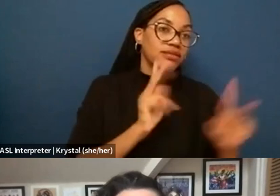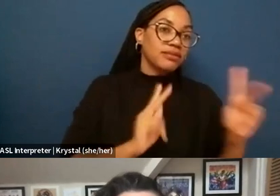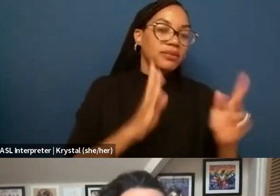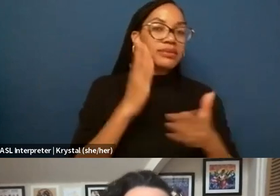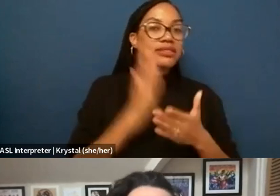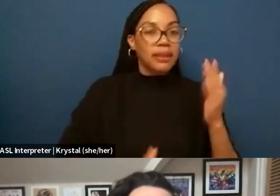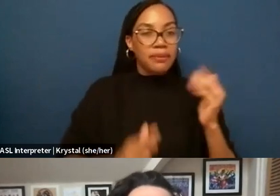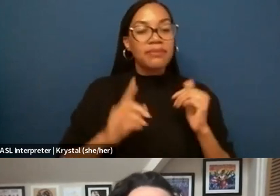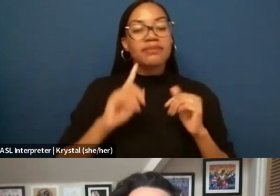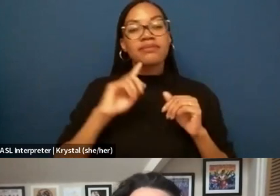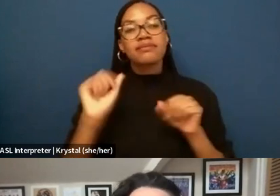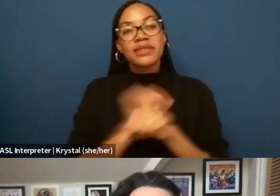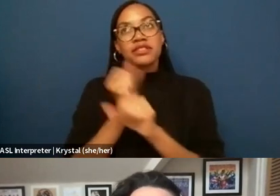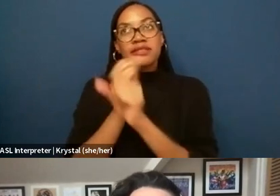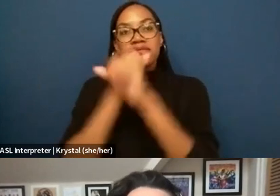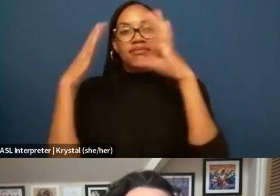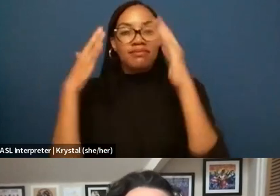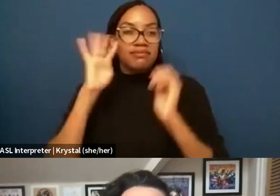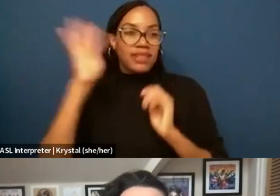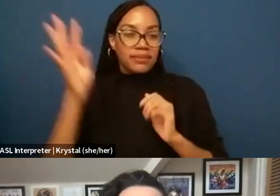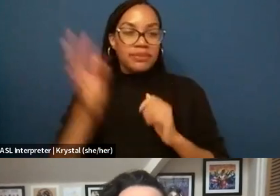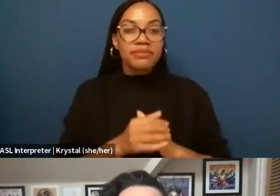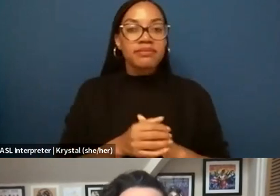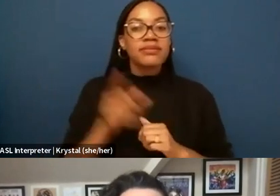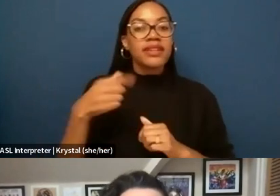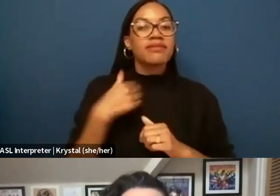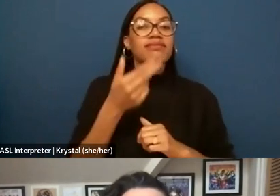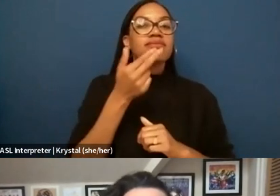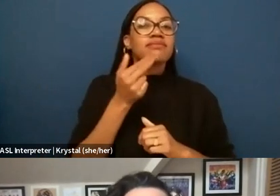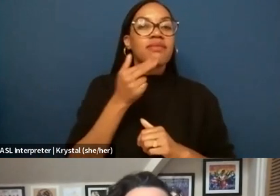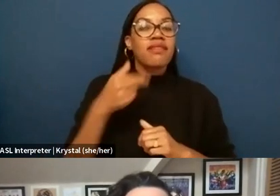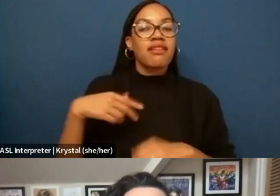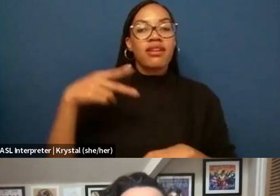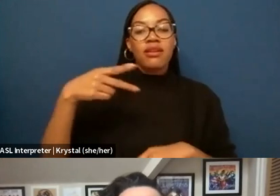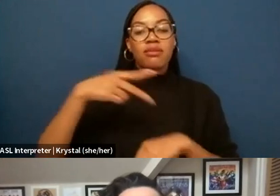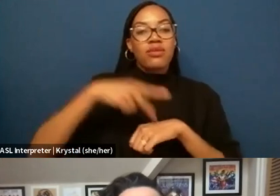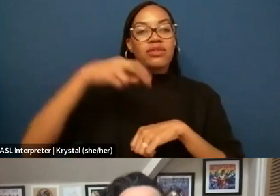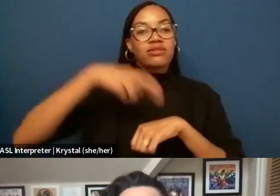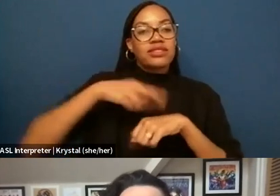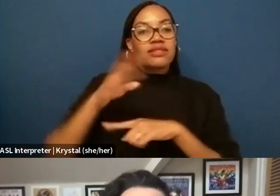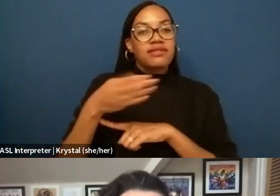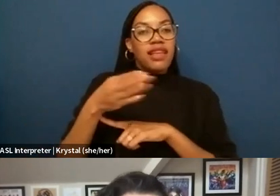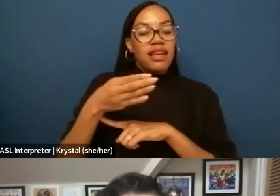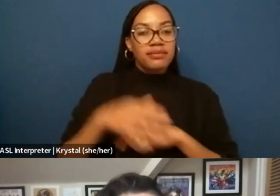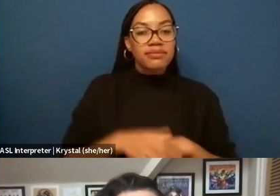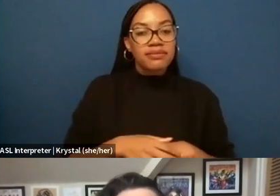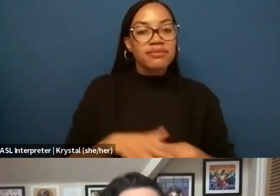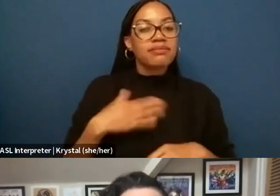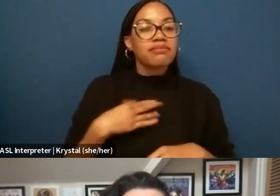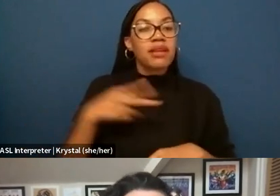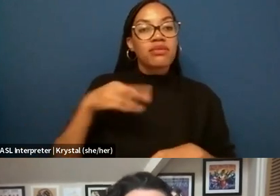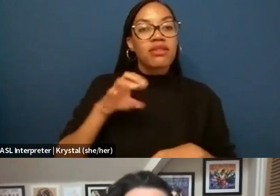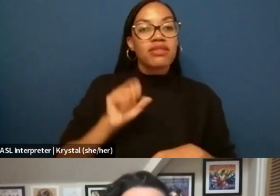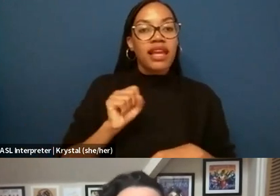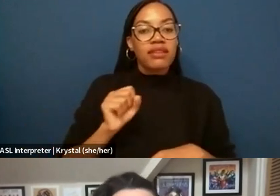Rican flag. My pronouns are they, them, or ella and le. And in terms of kind of where I'm coming from and where